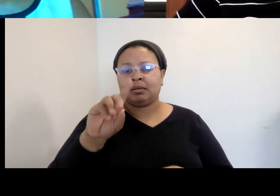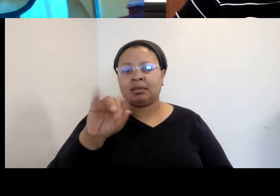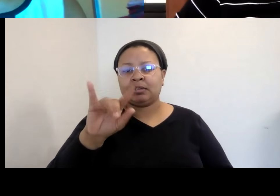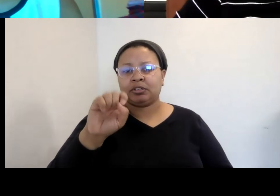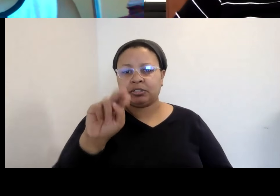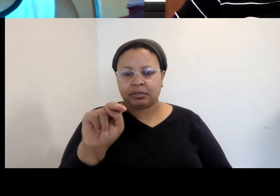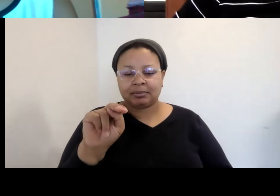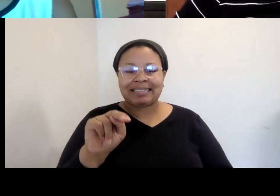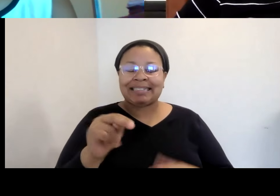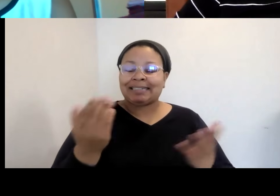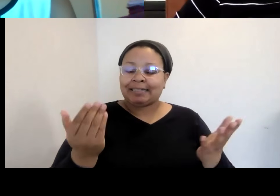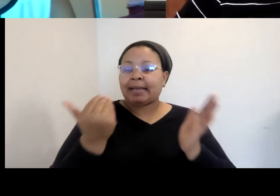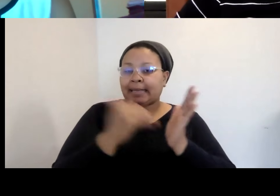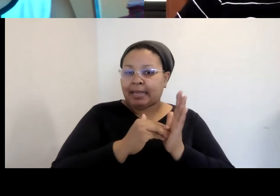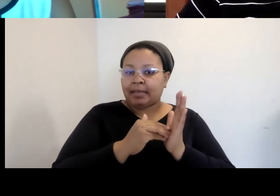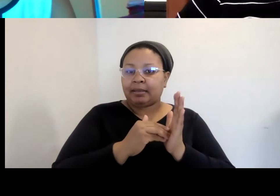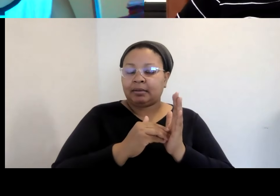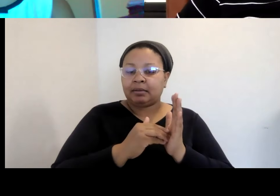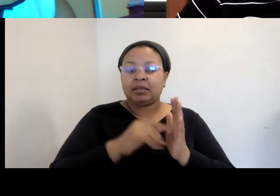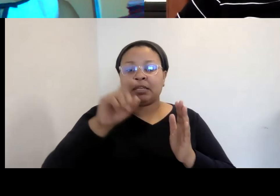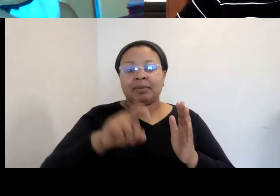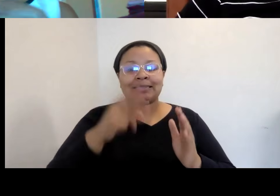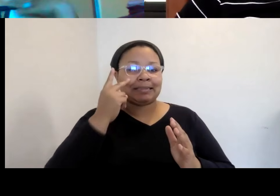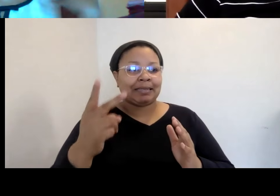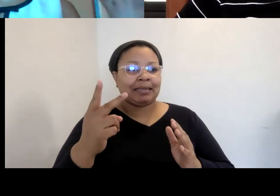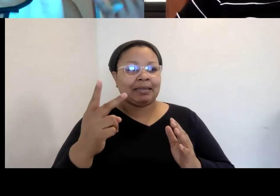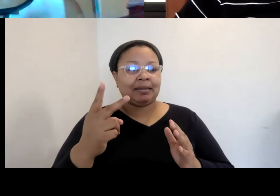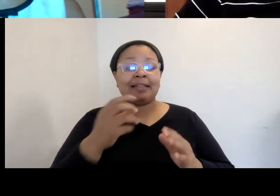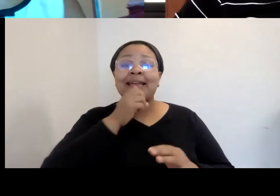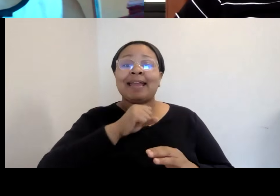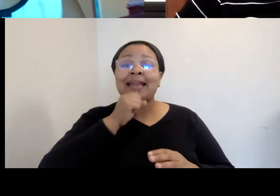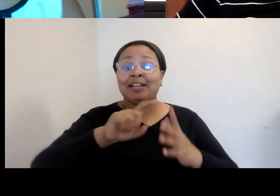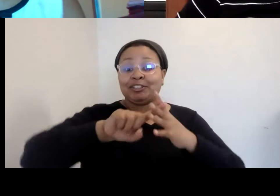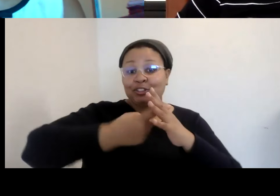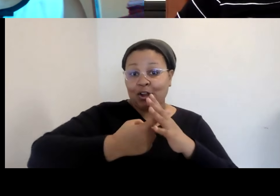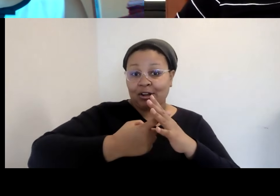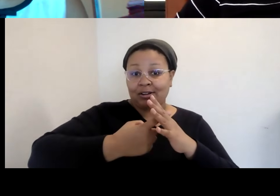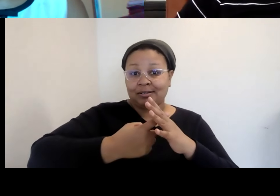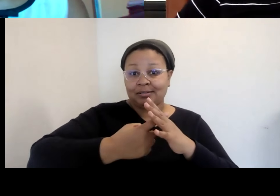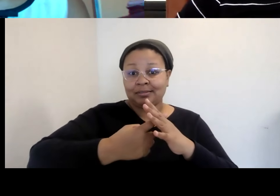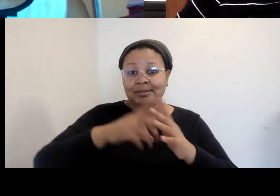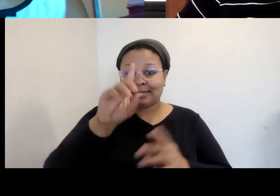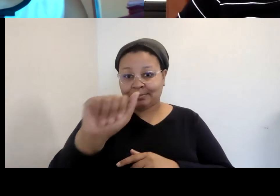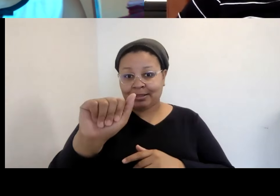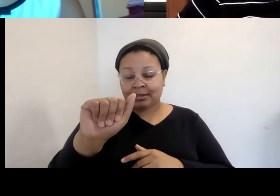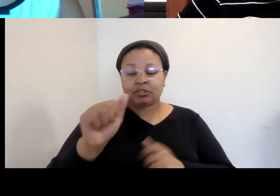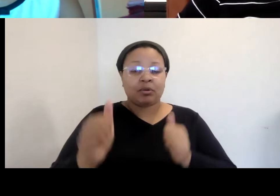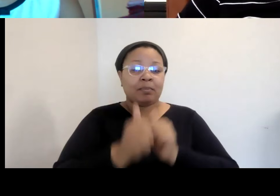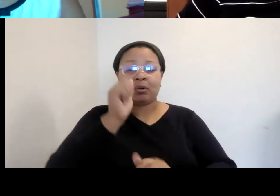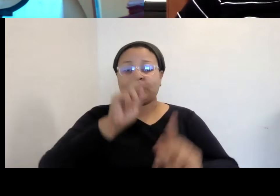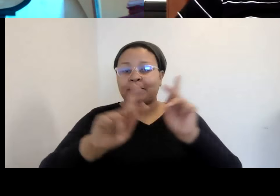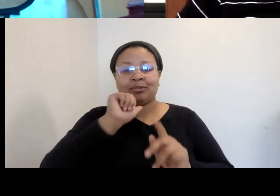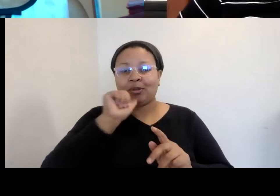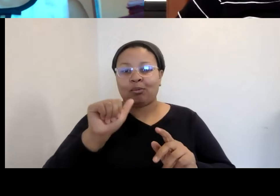once again, it goes back into that onset of disability. So typically people don't get Alzheimer's prior to the age of